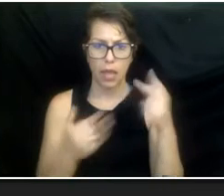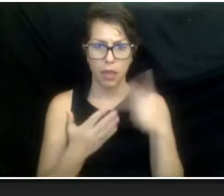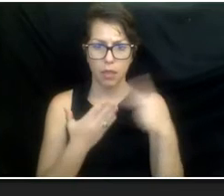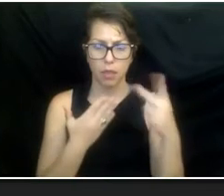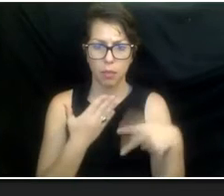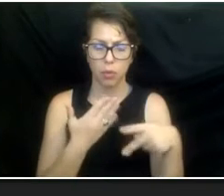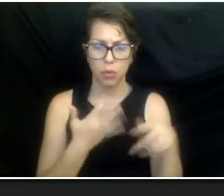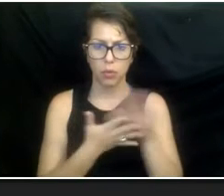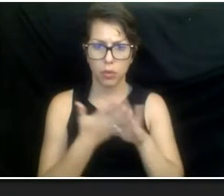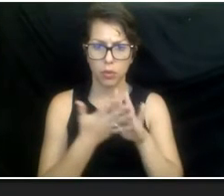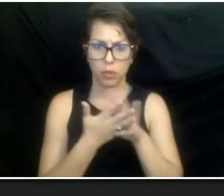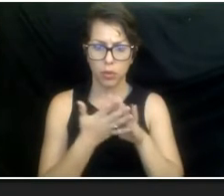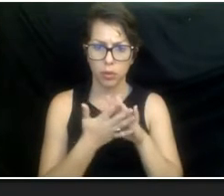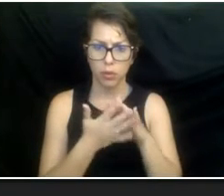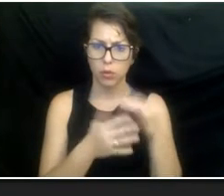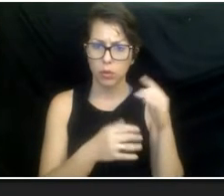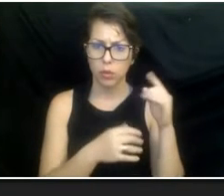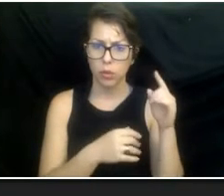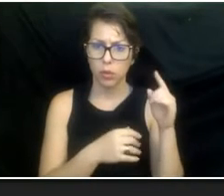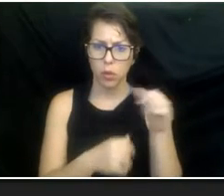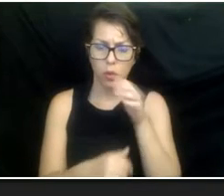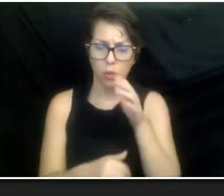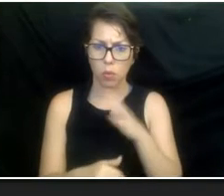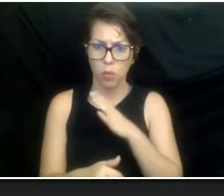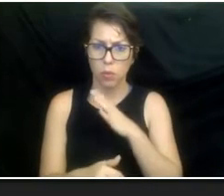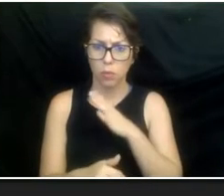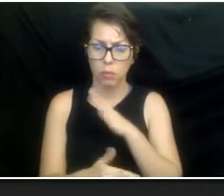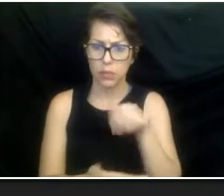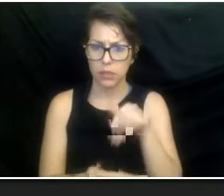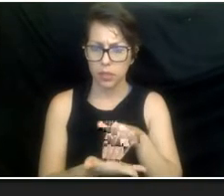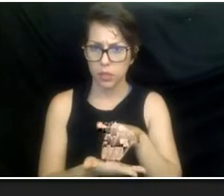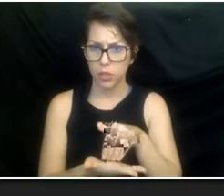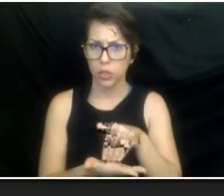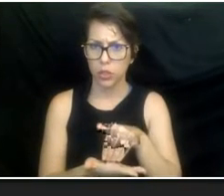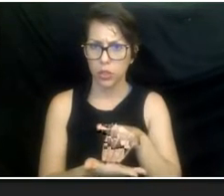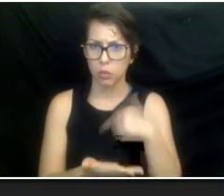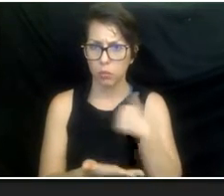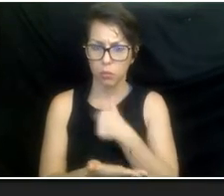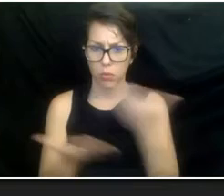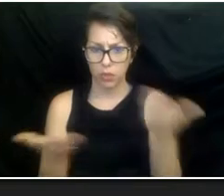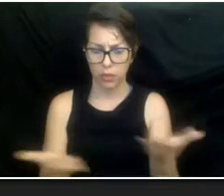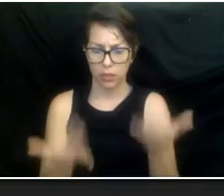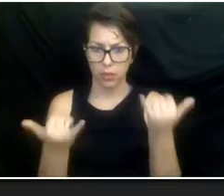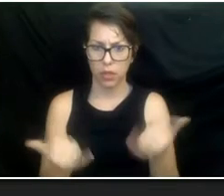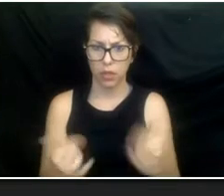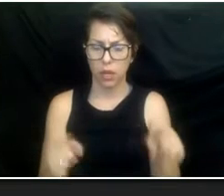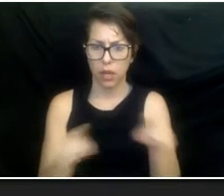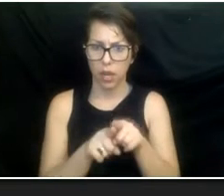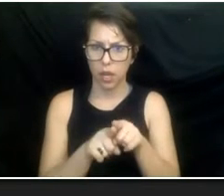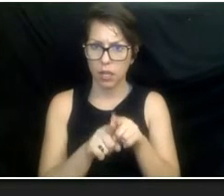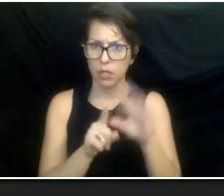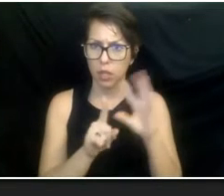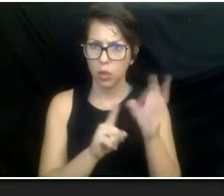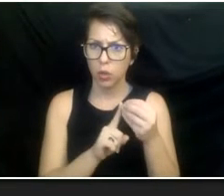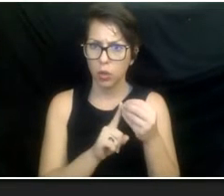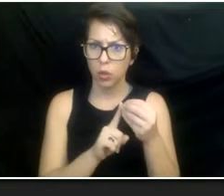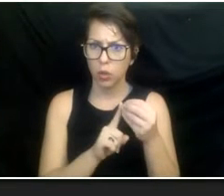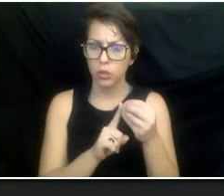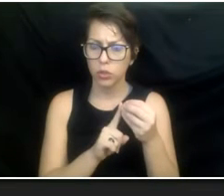experience to provide in on how our communities are navigating life during the covid-19